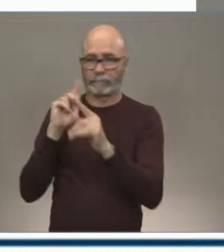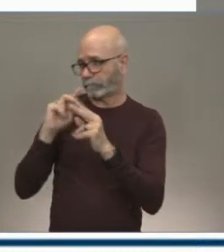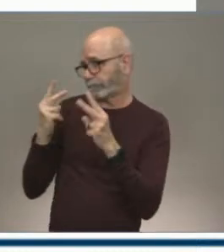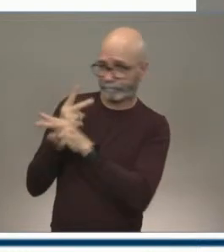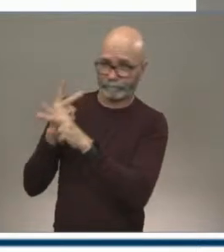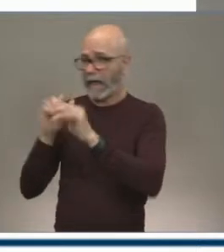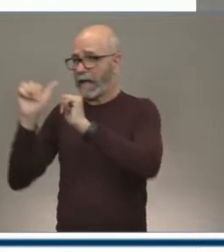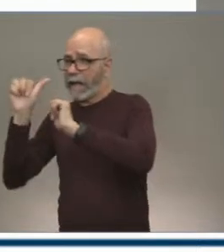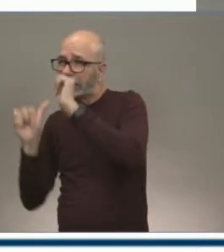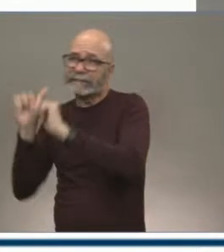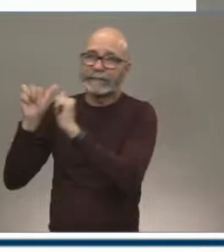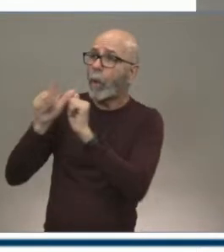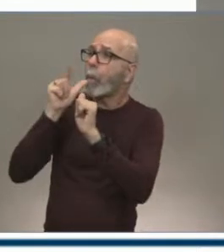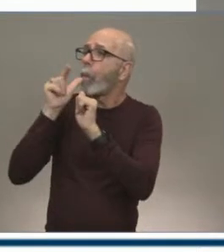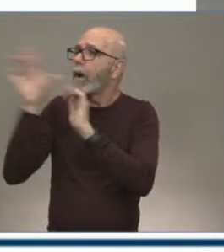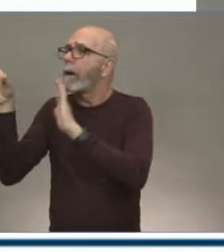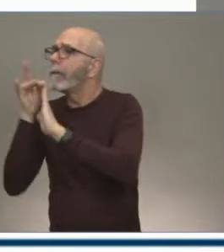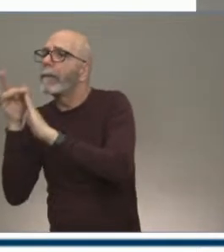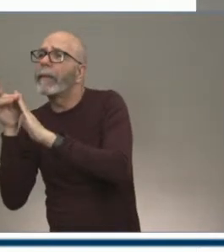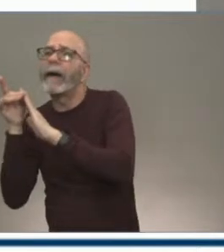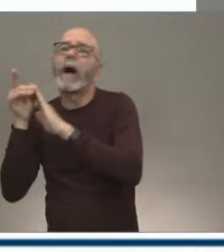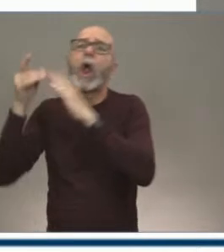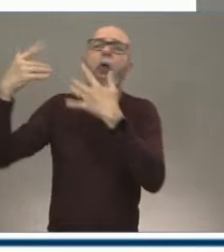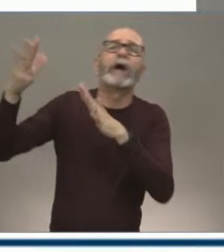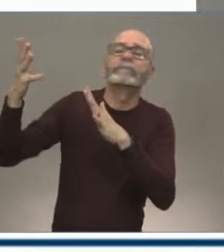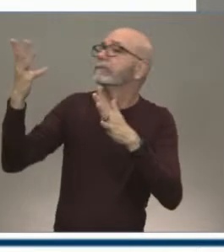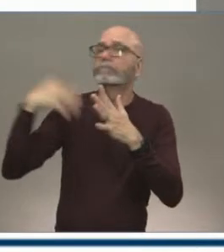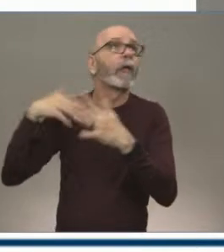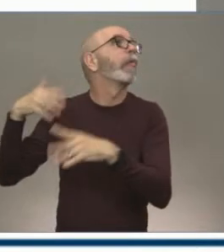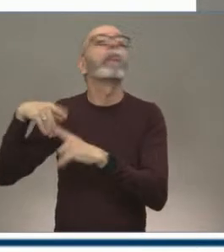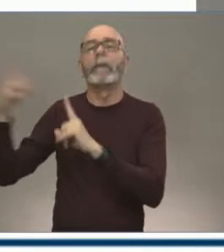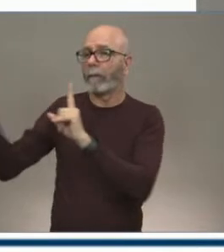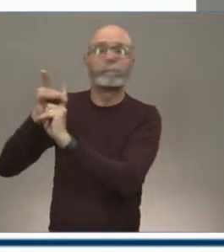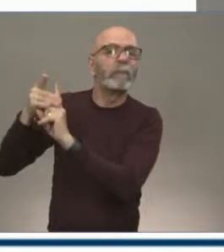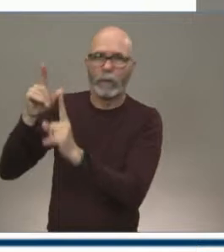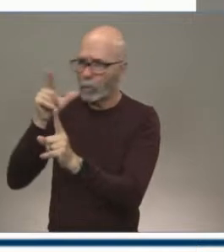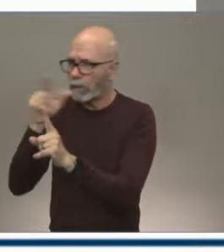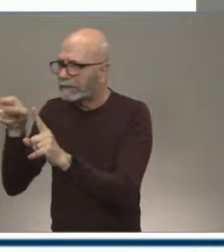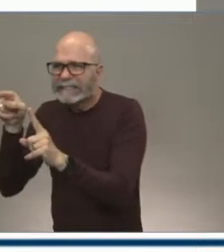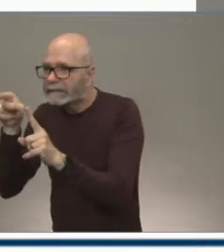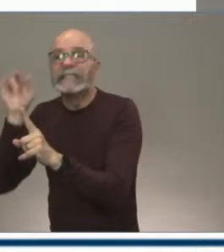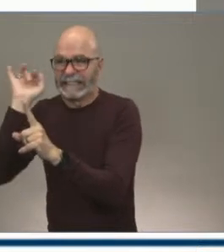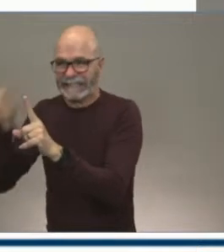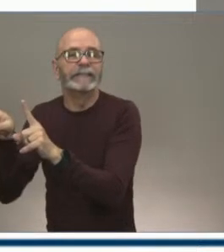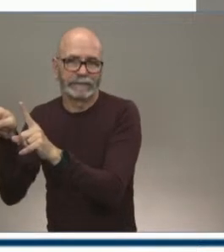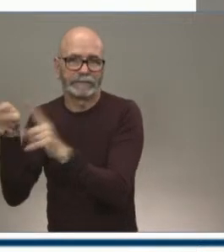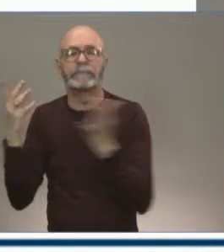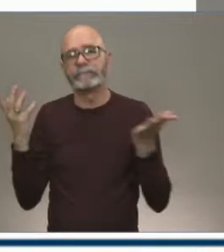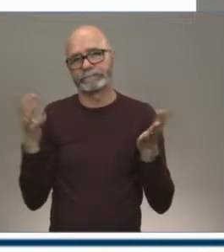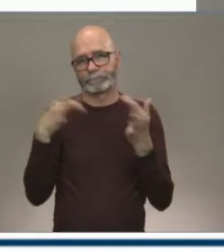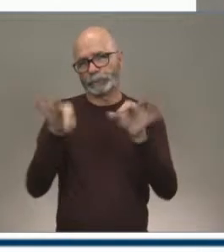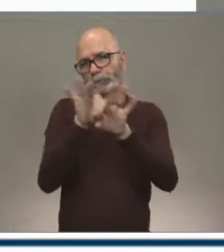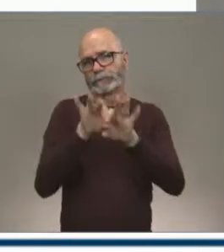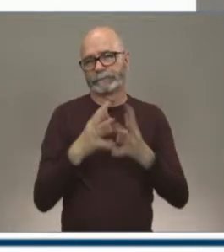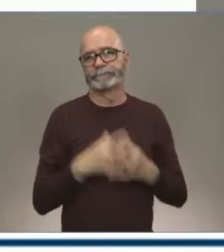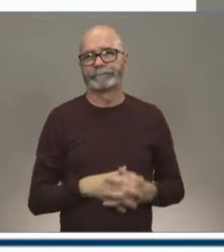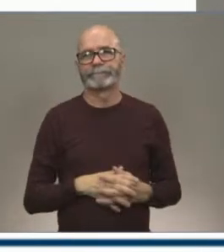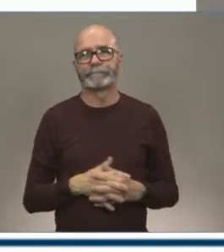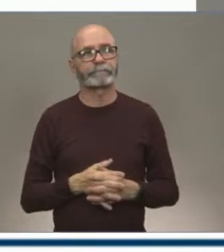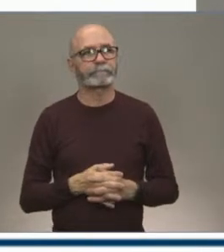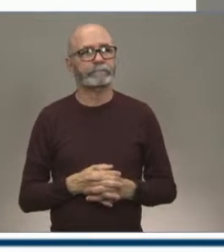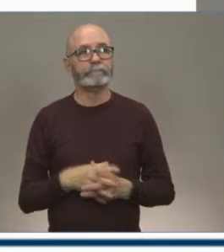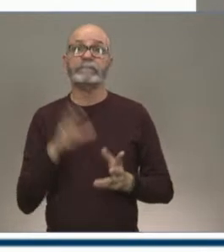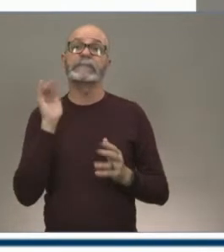any undetected to date spread of COVID within those communities. So the public health mobile units are